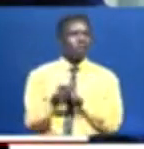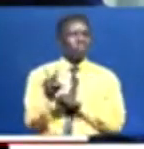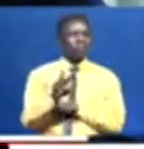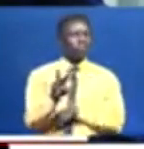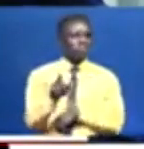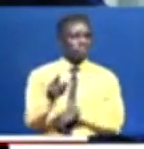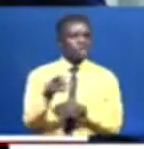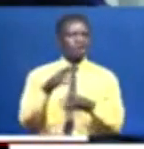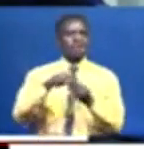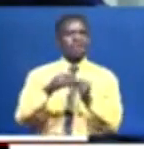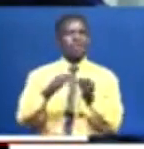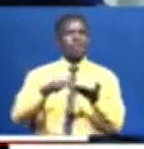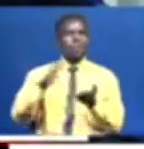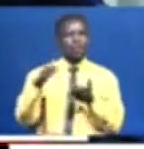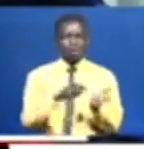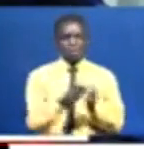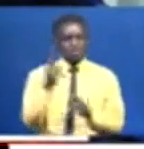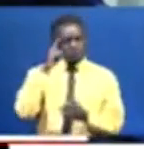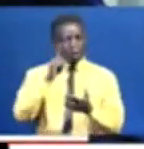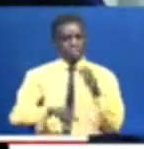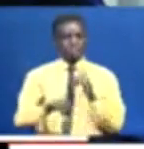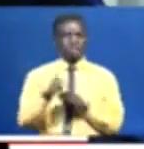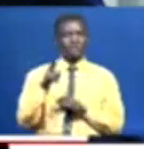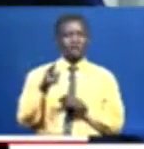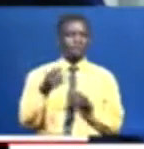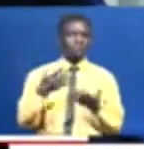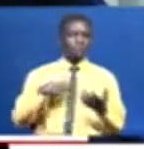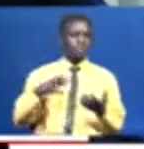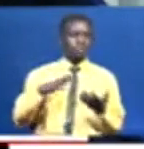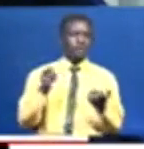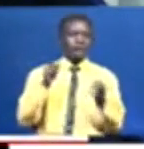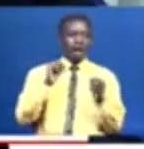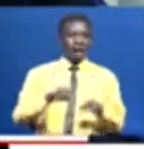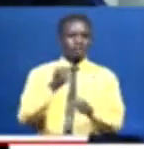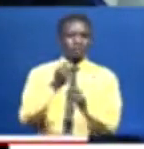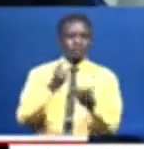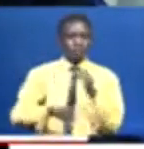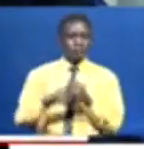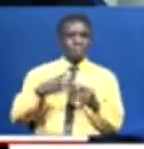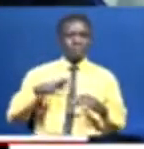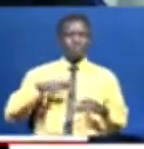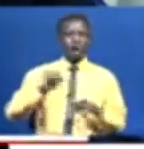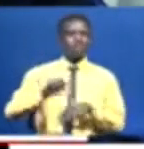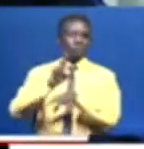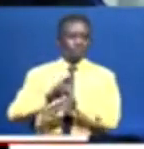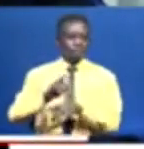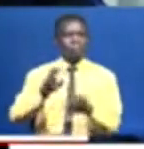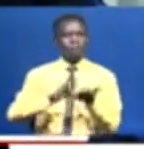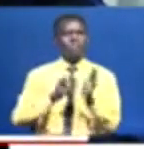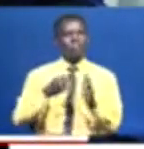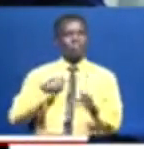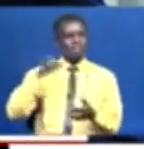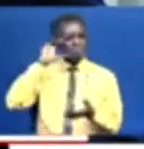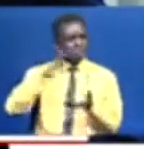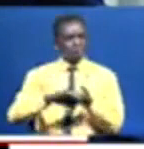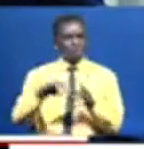avenues for exploitation, more channels through which attackers can exploit. And so I do believe that with the